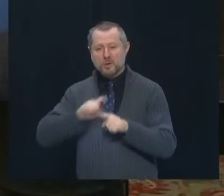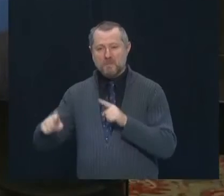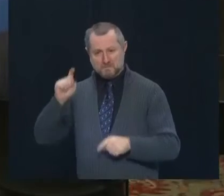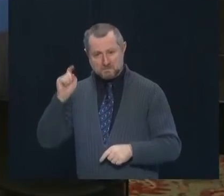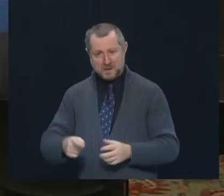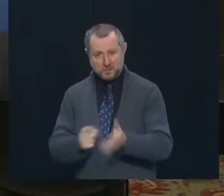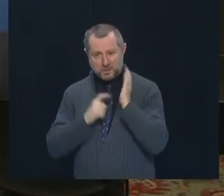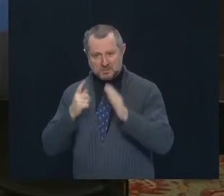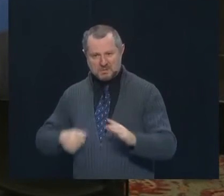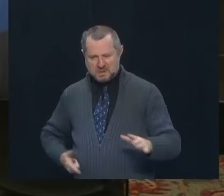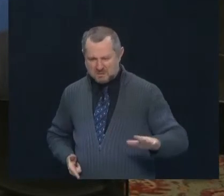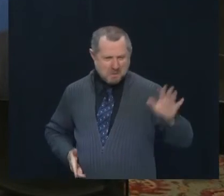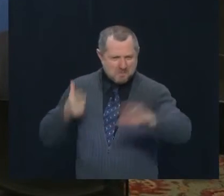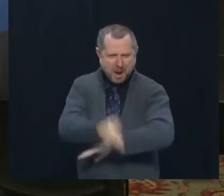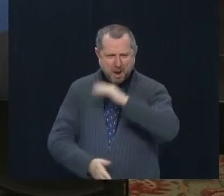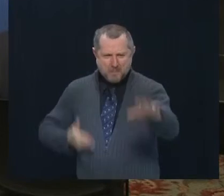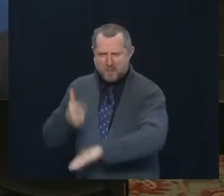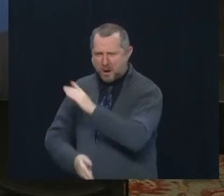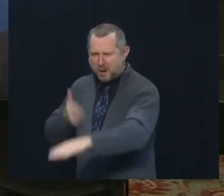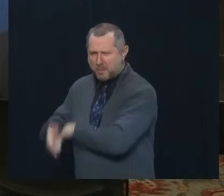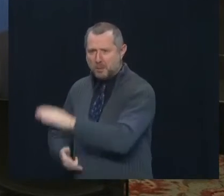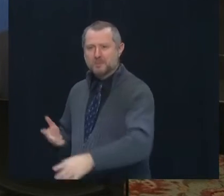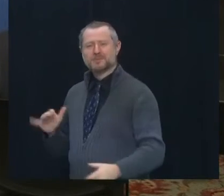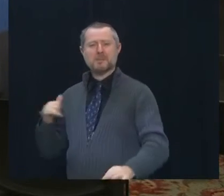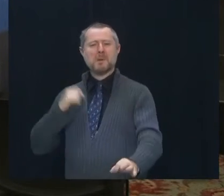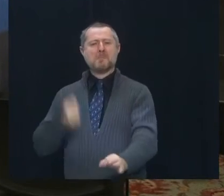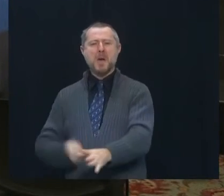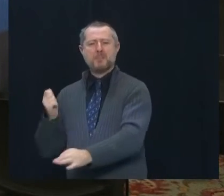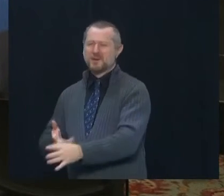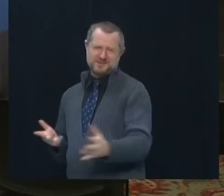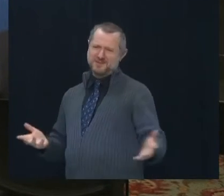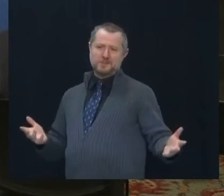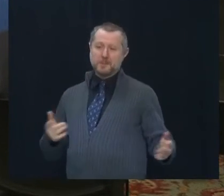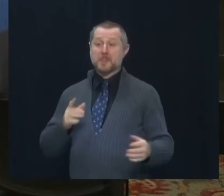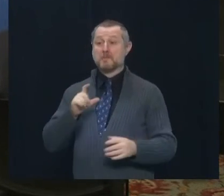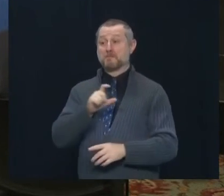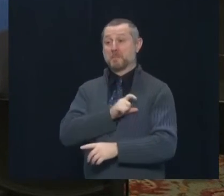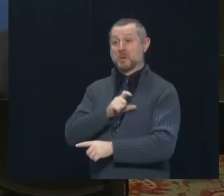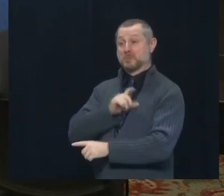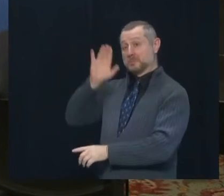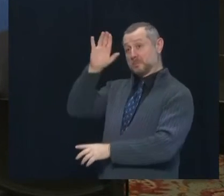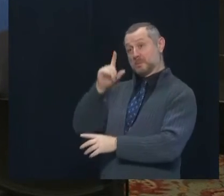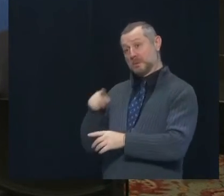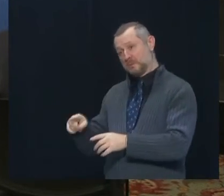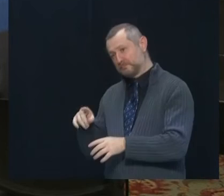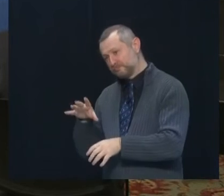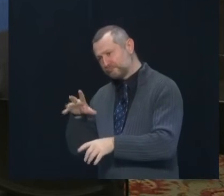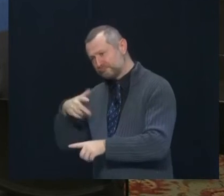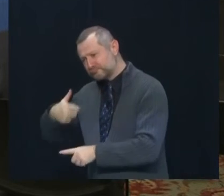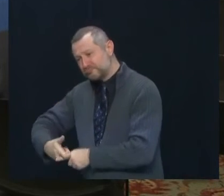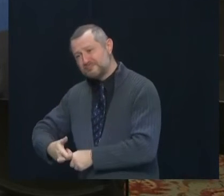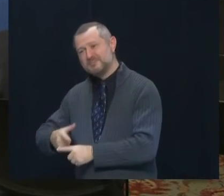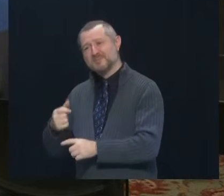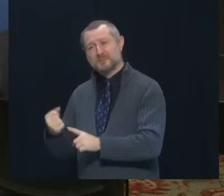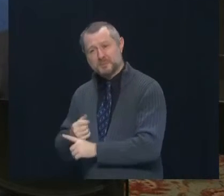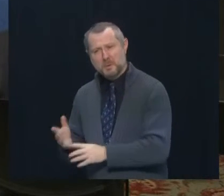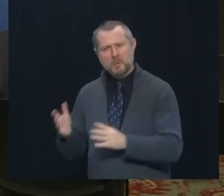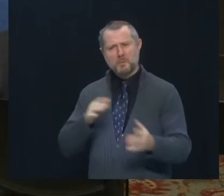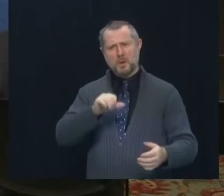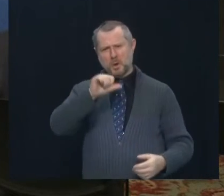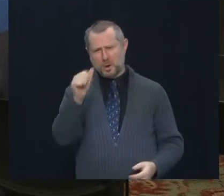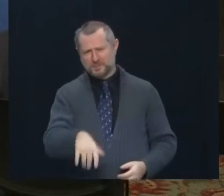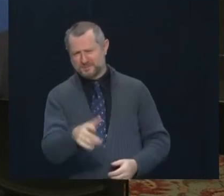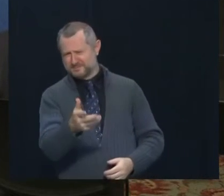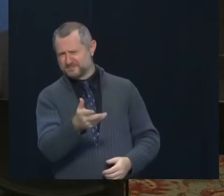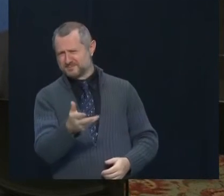brutality, though, address the problem that we're seeing in Albany and all the cities, but like 16 homicides, over 200 shots fired? Those things